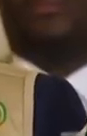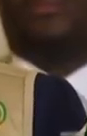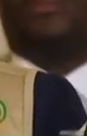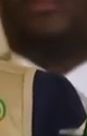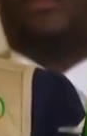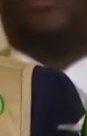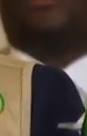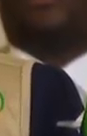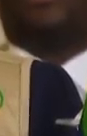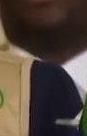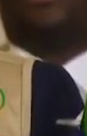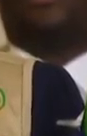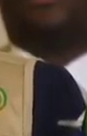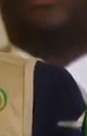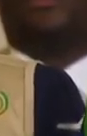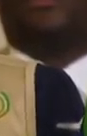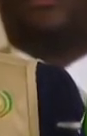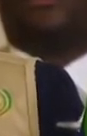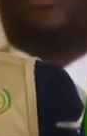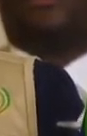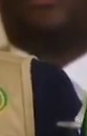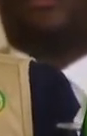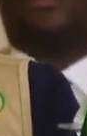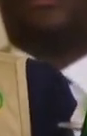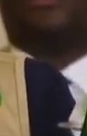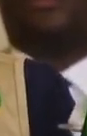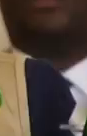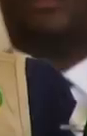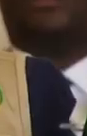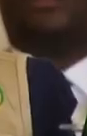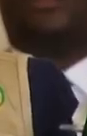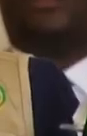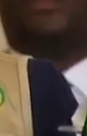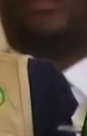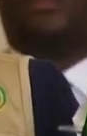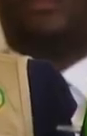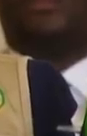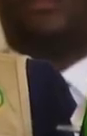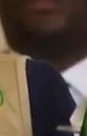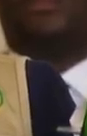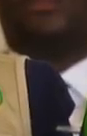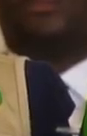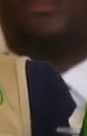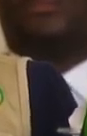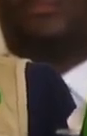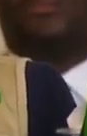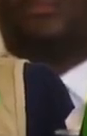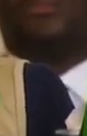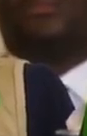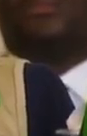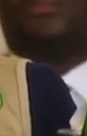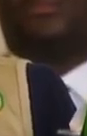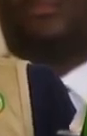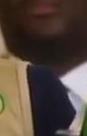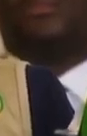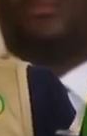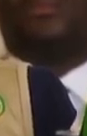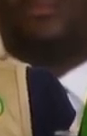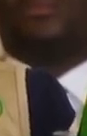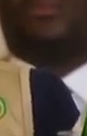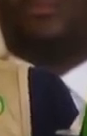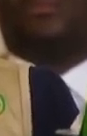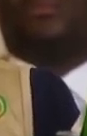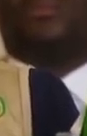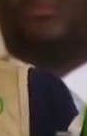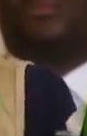way. If you feel aggrieved, and there are provisions of taking your case to the courts of